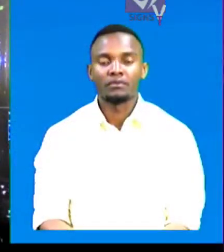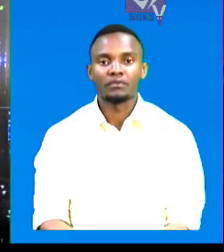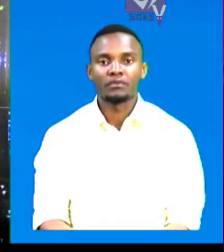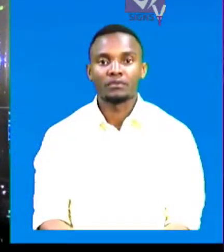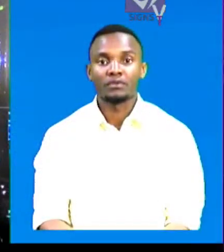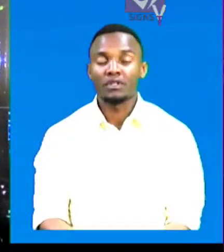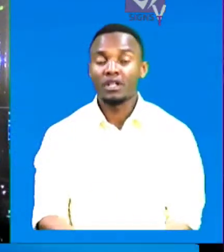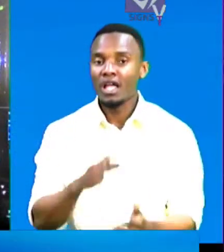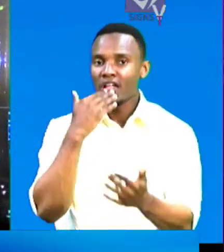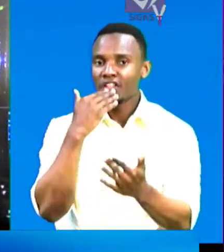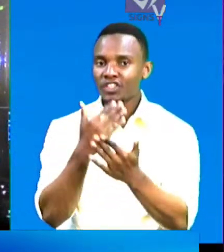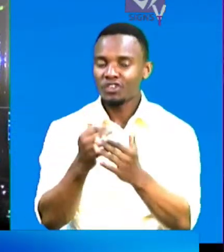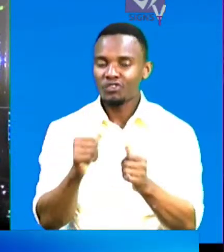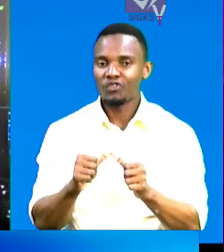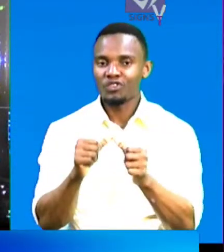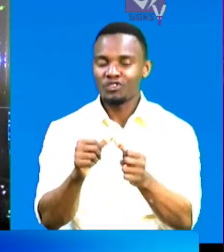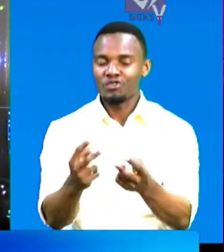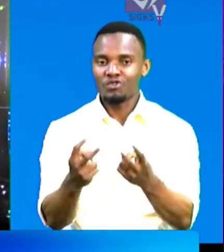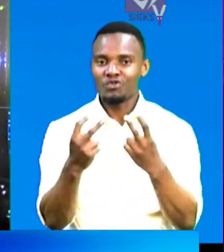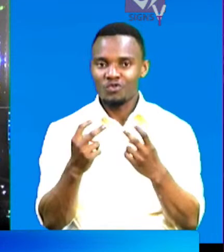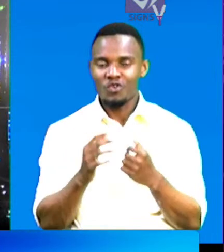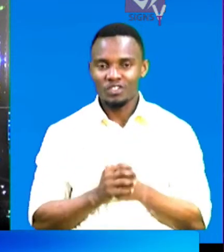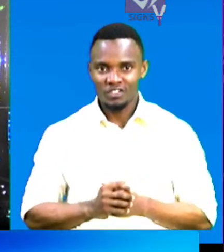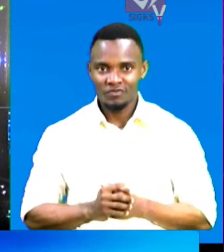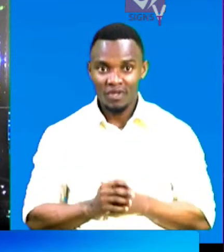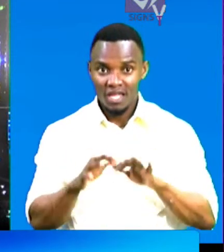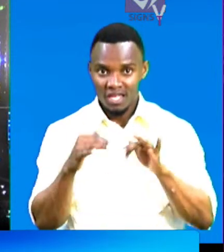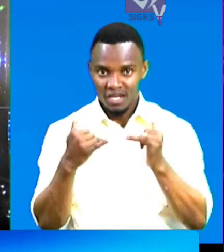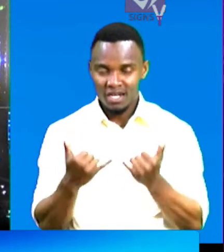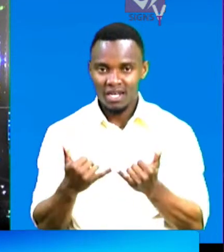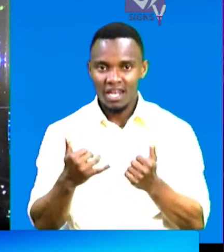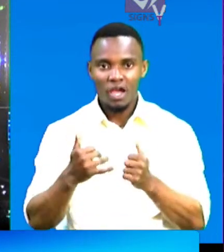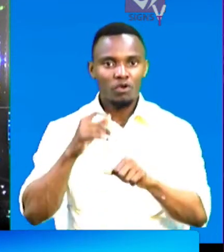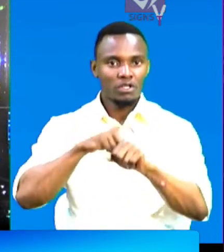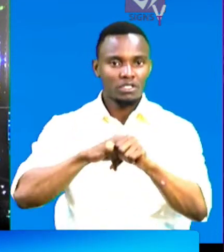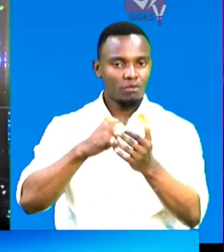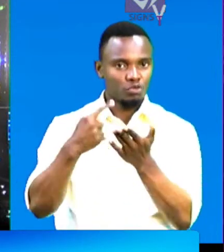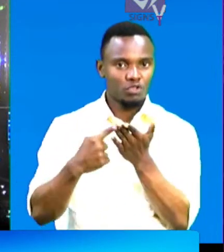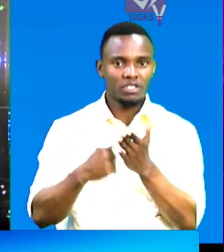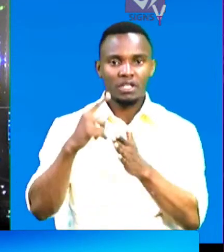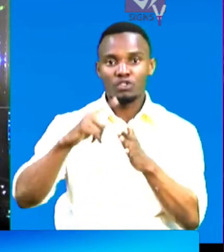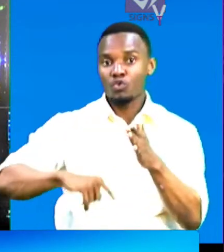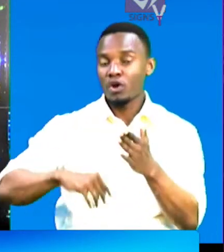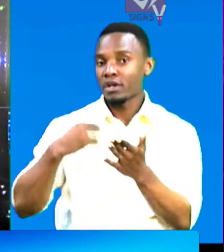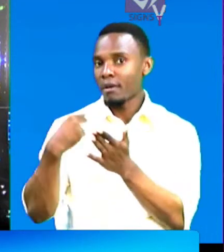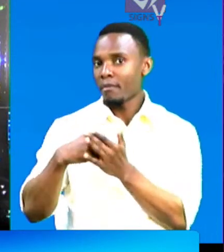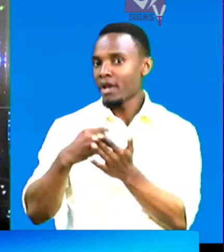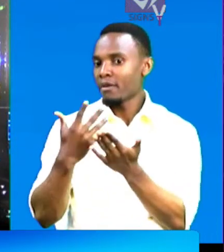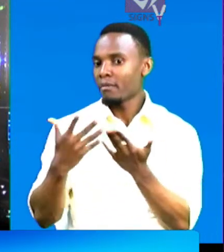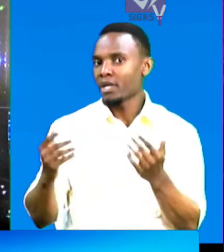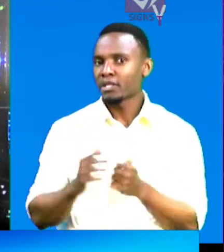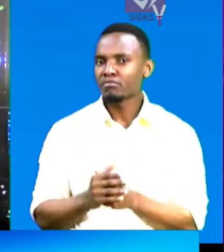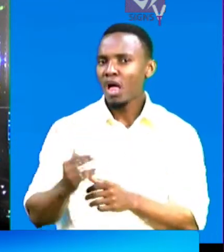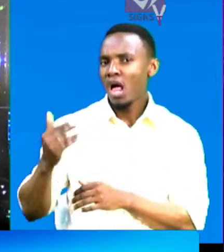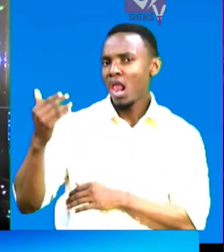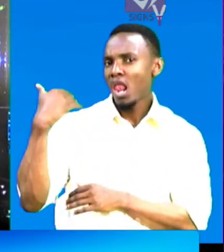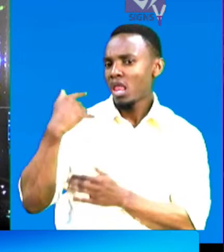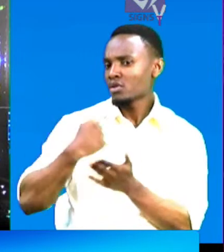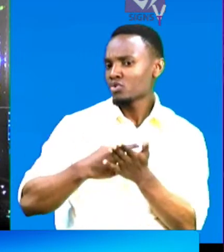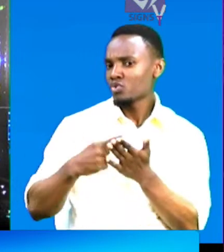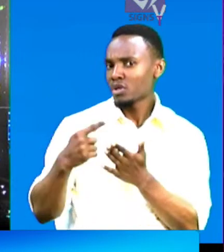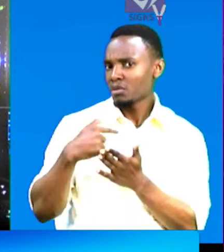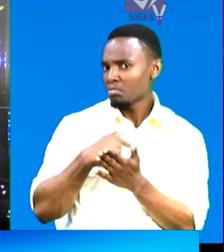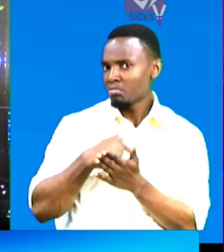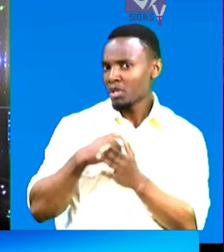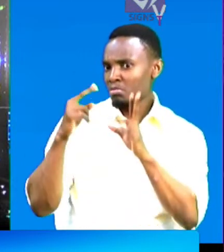Well, we are glad you are still with us. Let's now get into the Money Matters segment. Last week, I had introduced